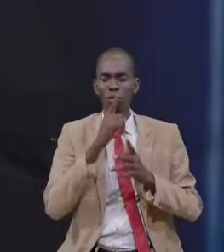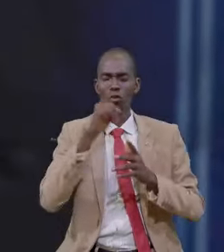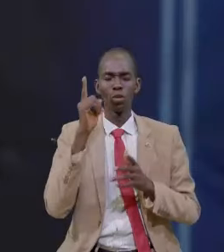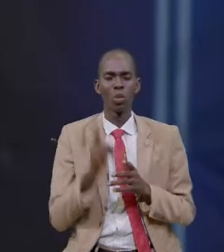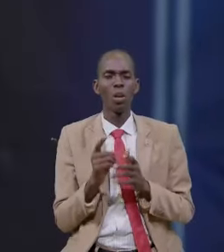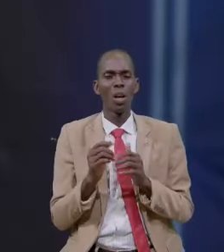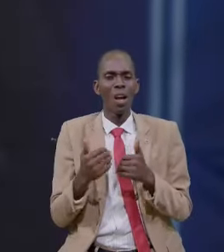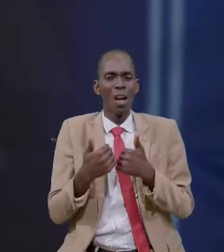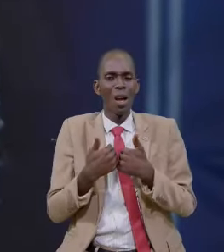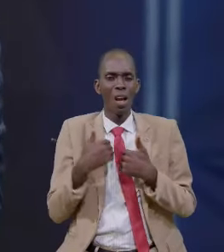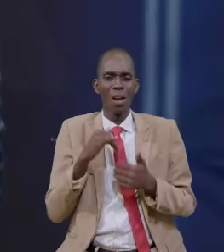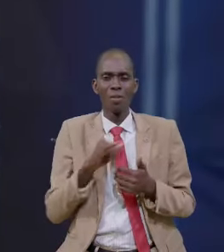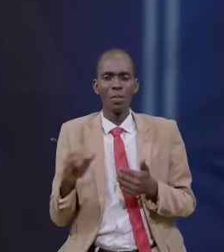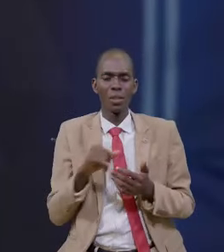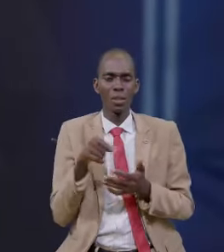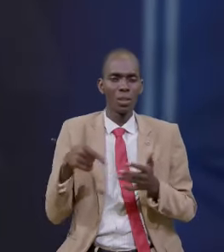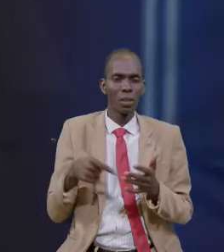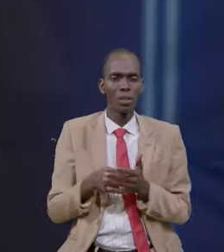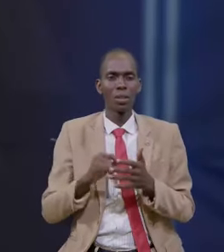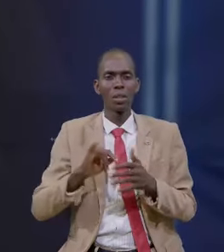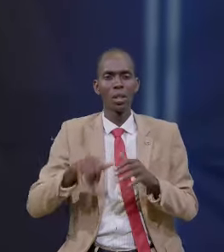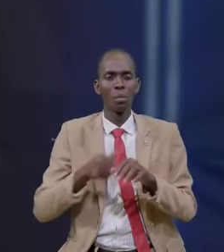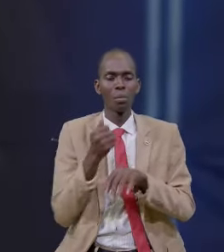Having the seal that